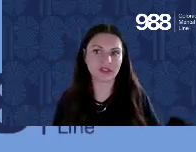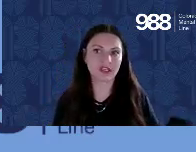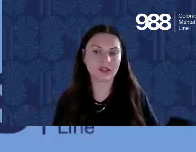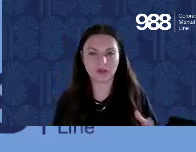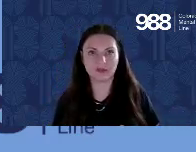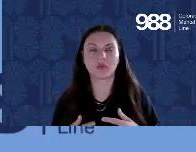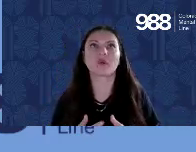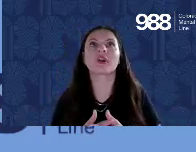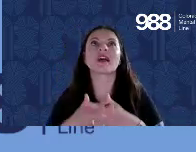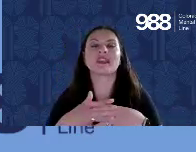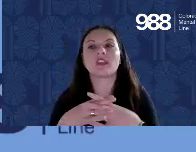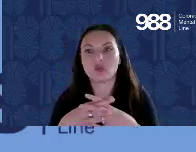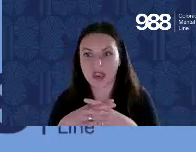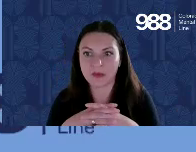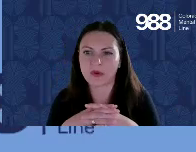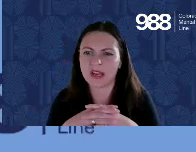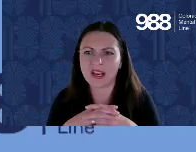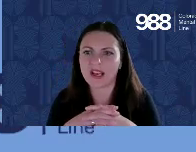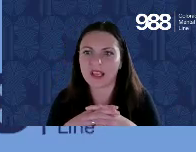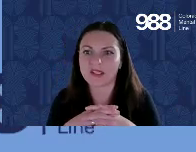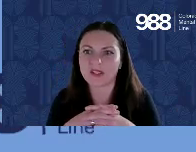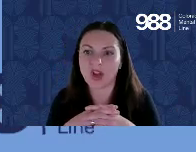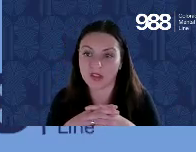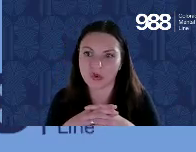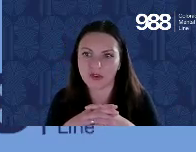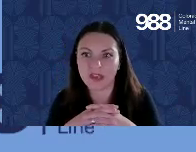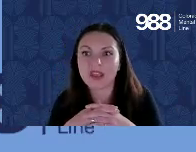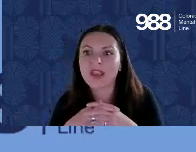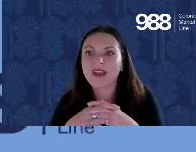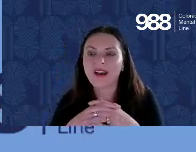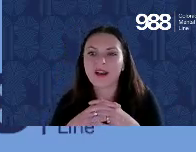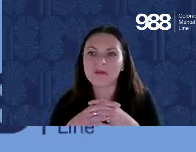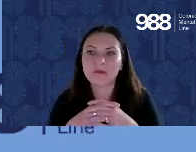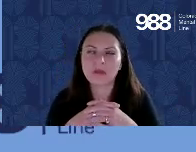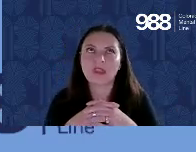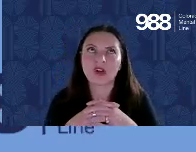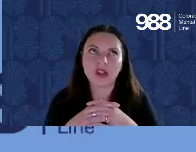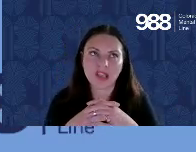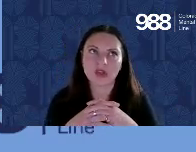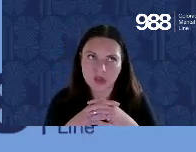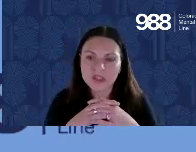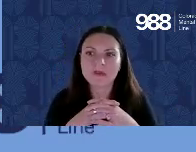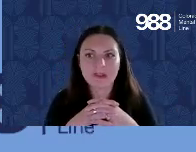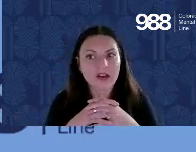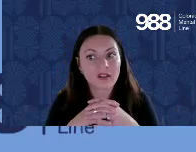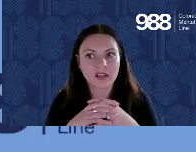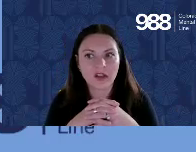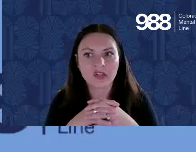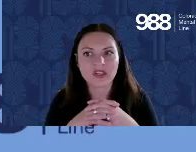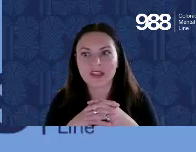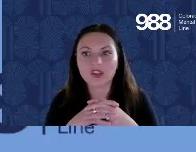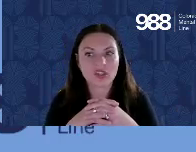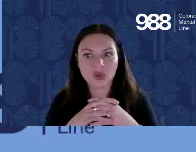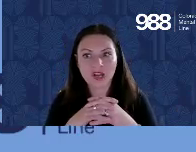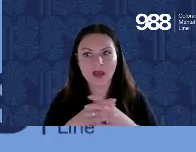for folks to we're not saying that you can't promote 988, I guess is the long and the short of it. There used to be very clear